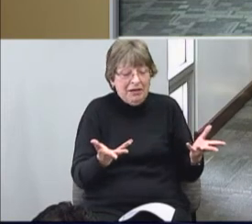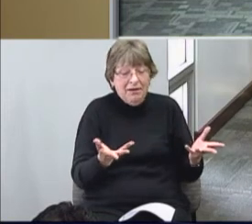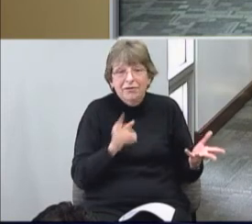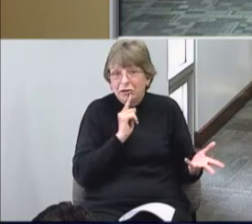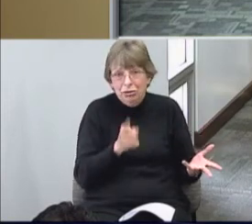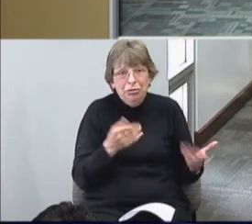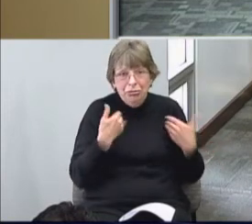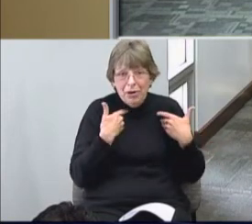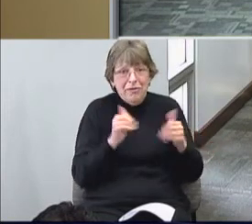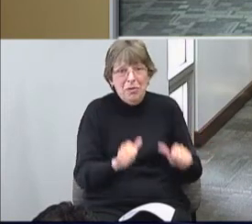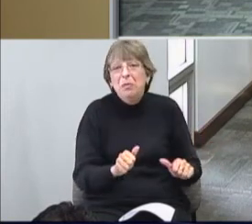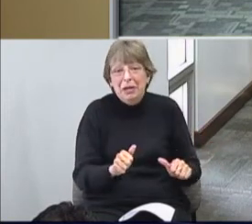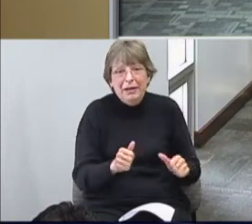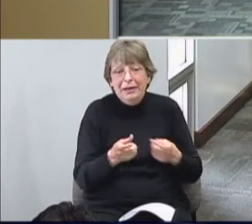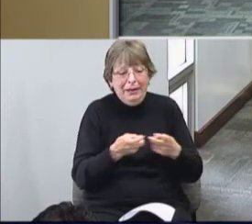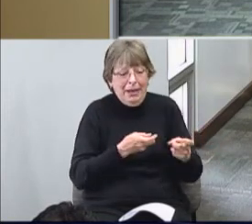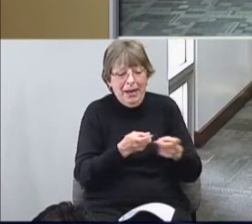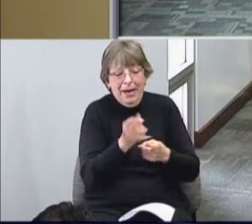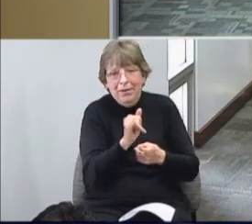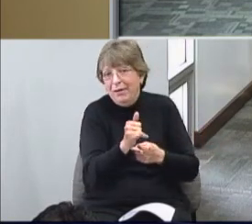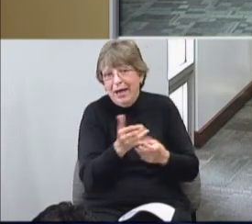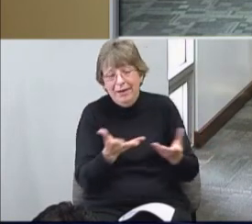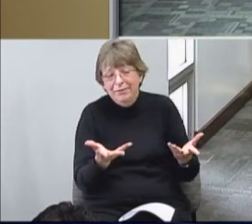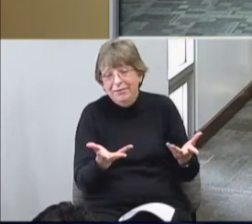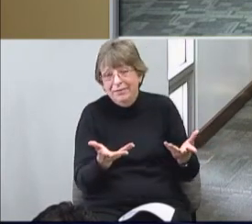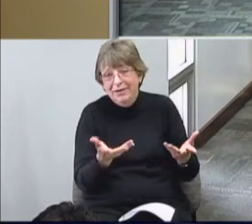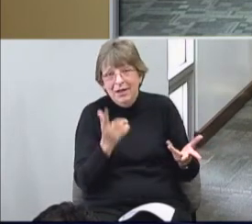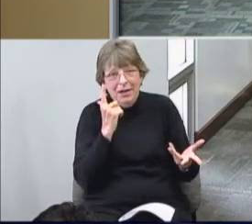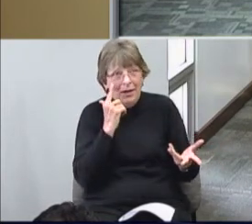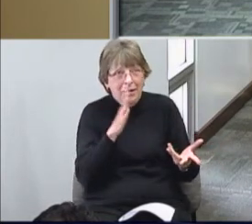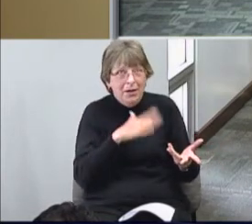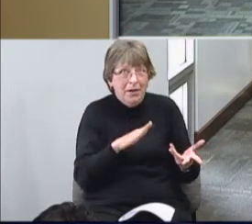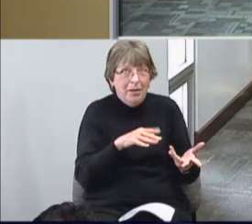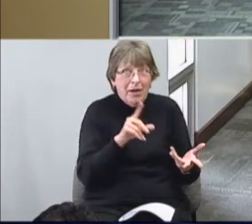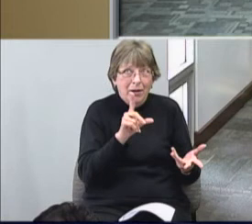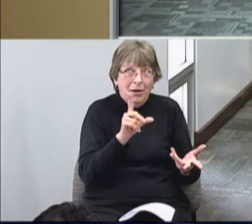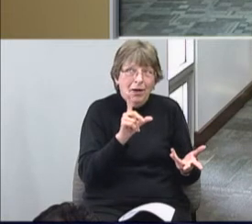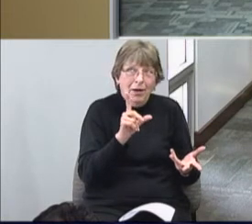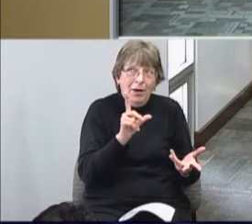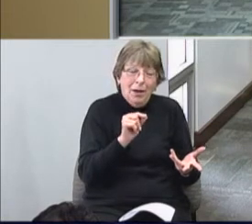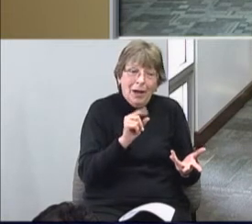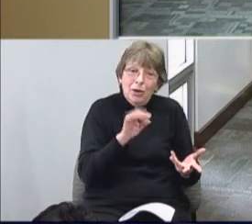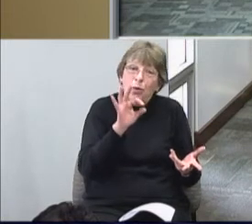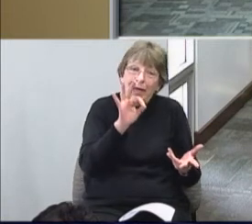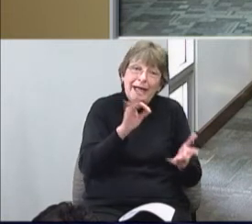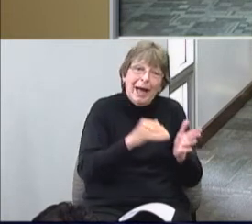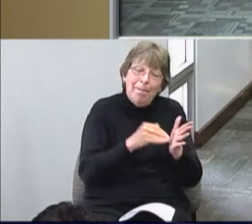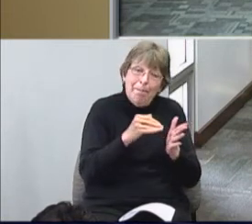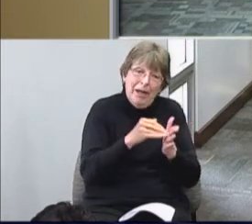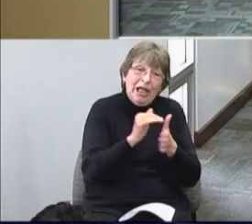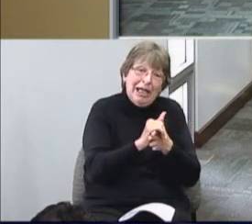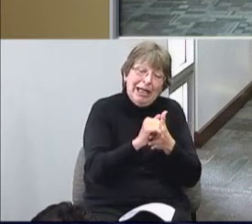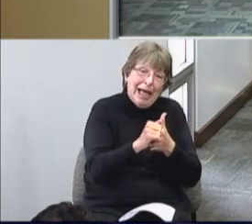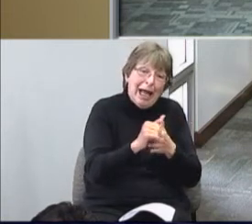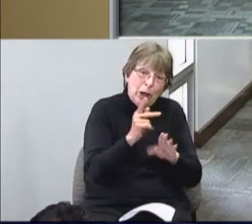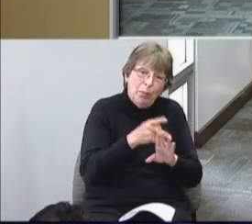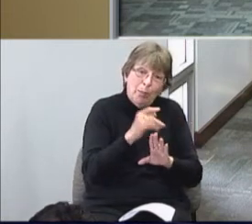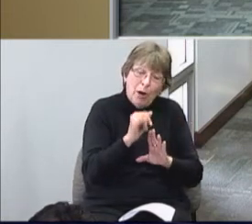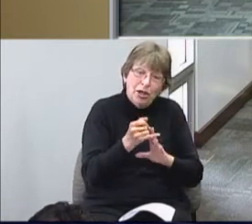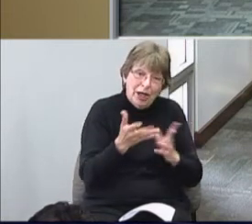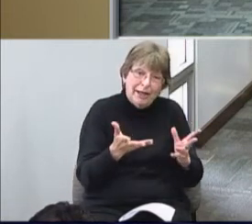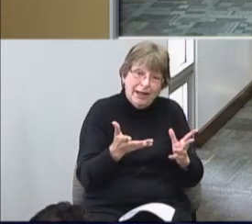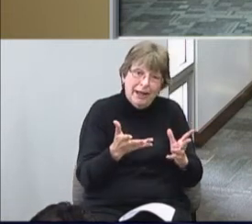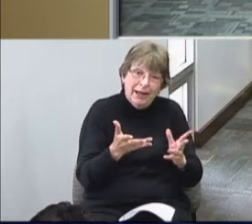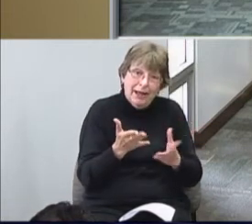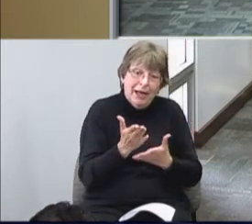the ability to deal with it at the time. You think about a $29 million project, there's going to be some